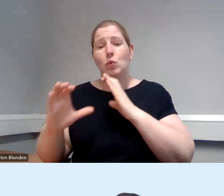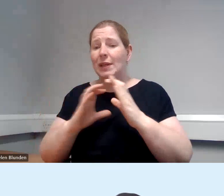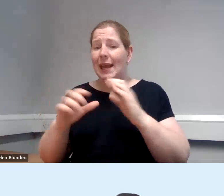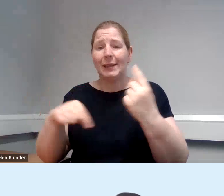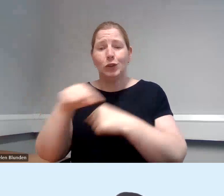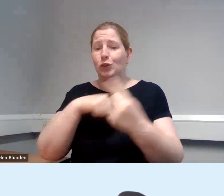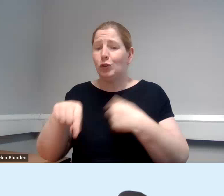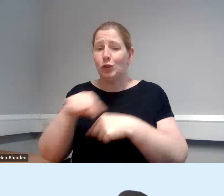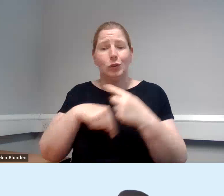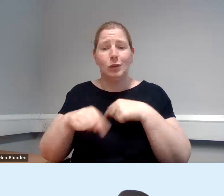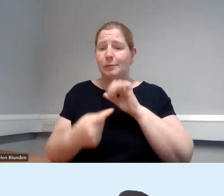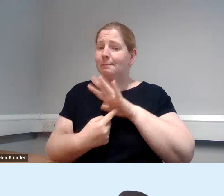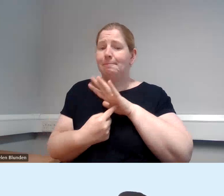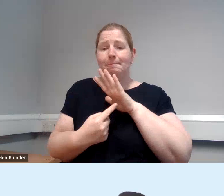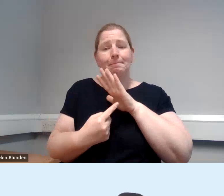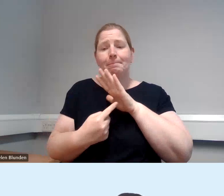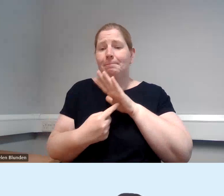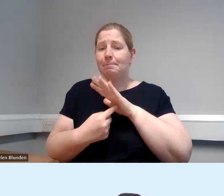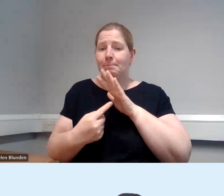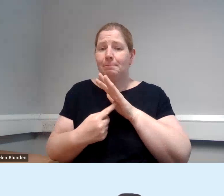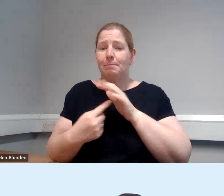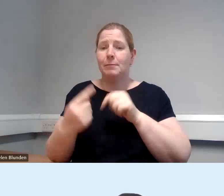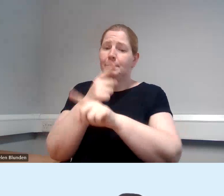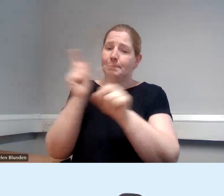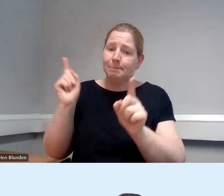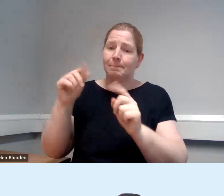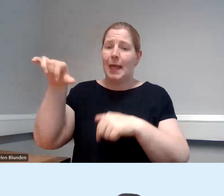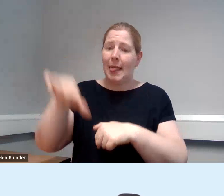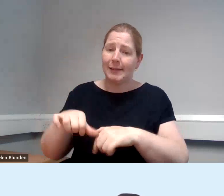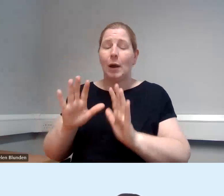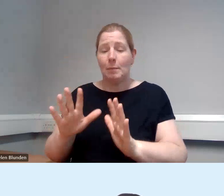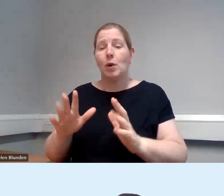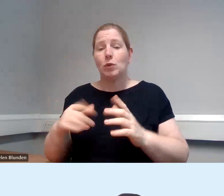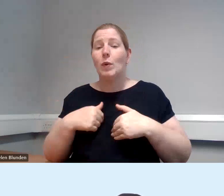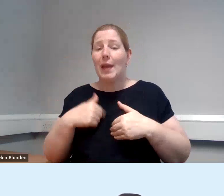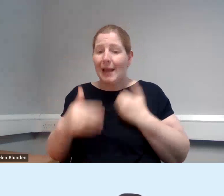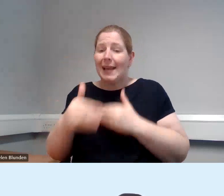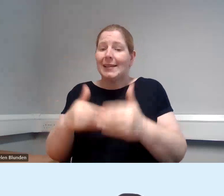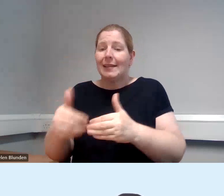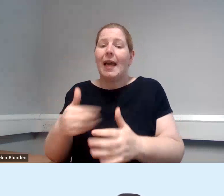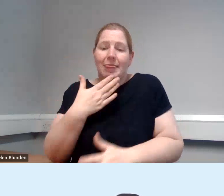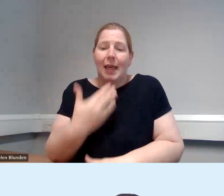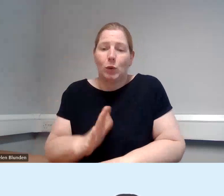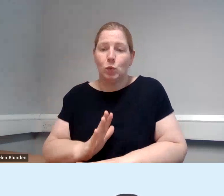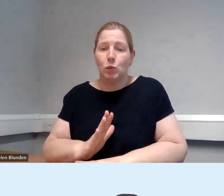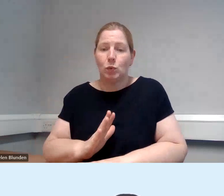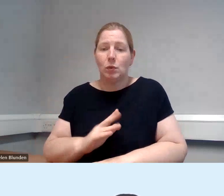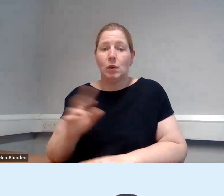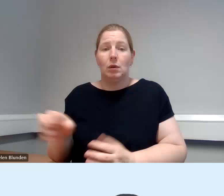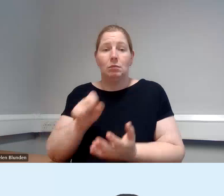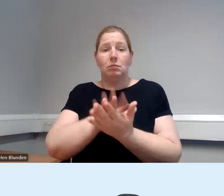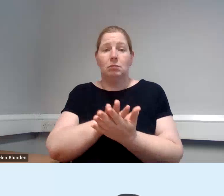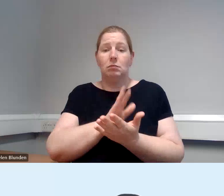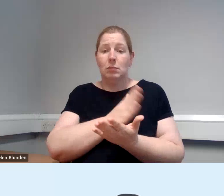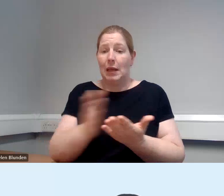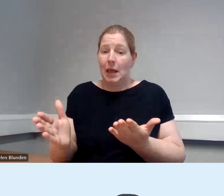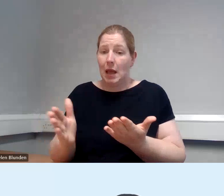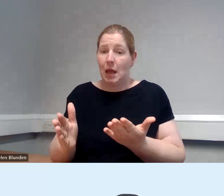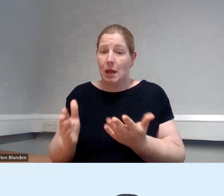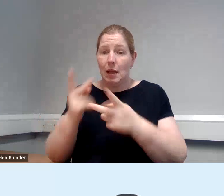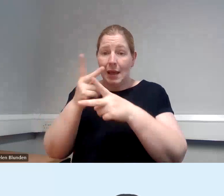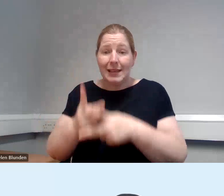sure you're aware, communications that let us down all the time. But anyway, we're getting there. We are getting there. Thanks. And I posted on Care Opinion about this, by the way. Hope everybody knows about